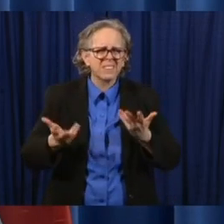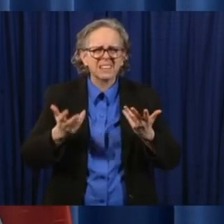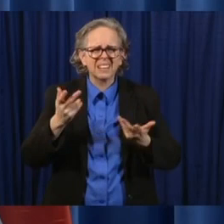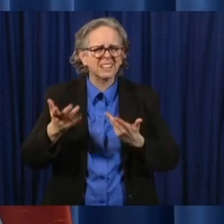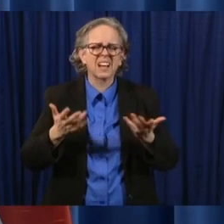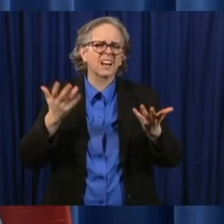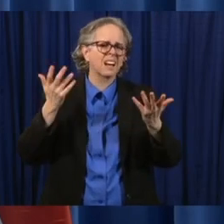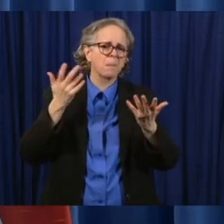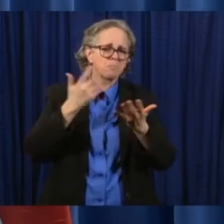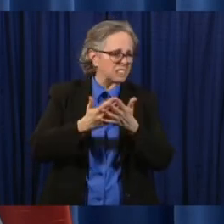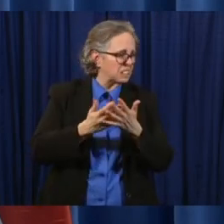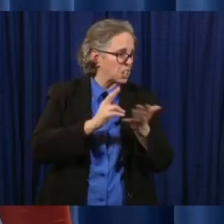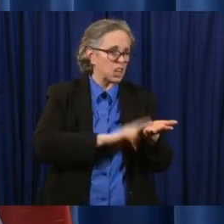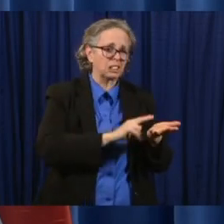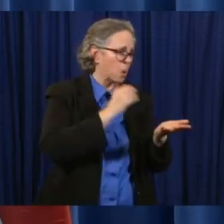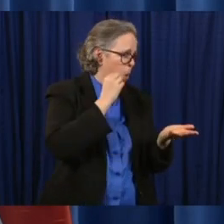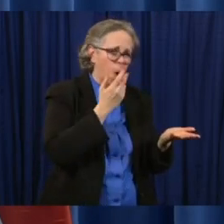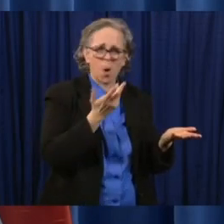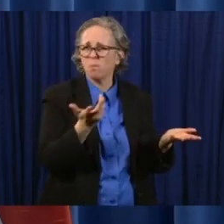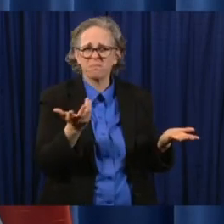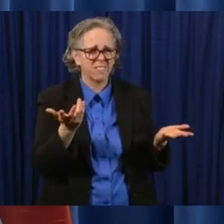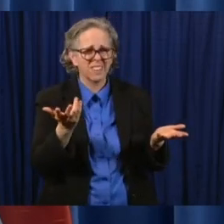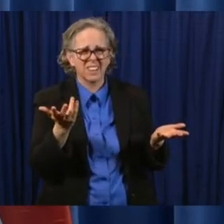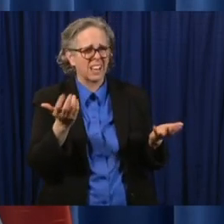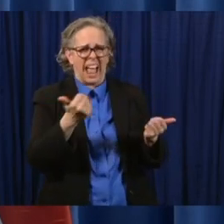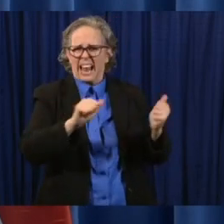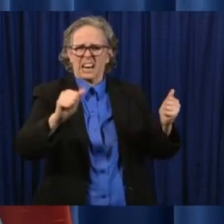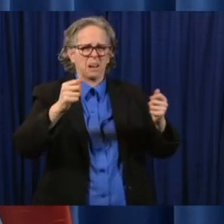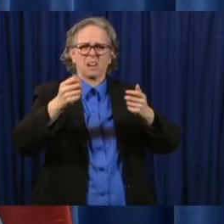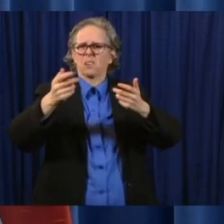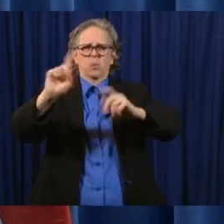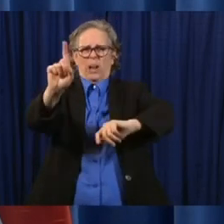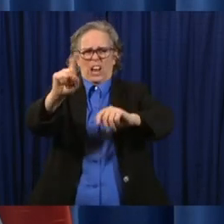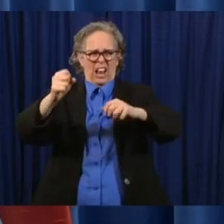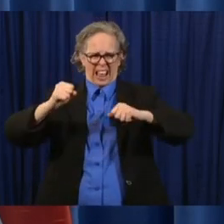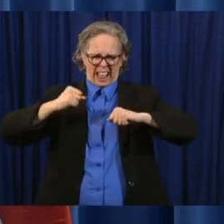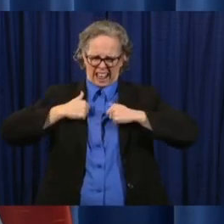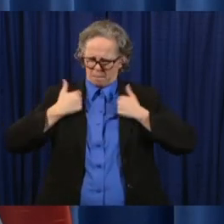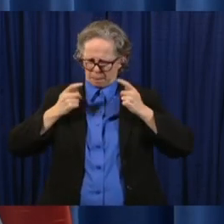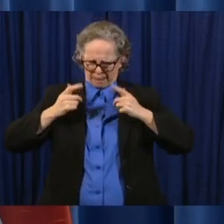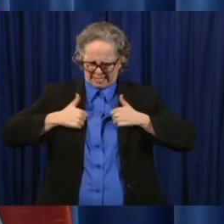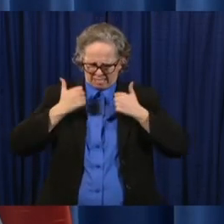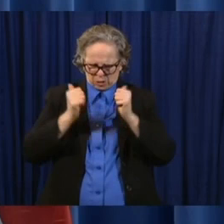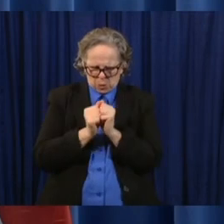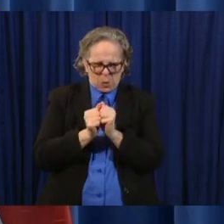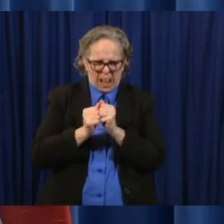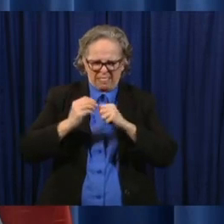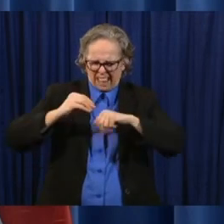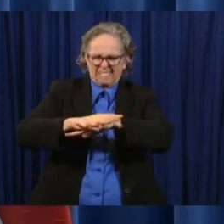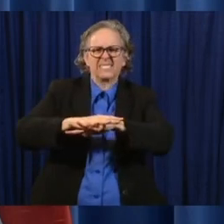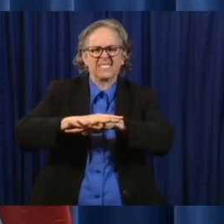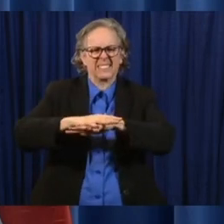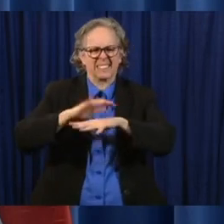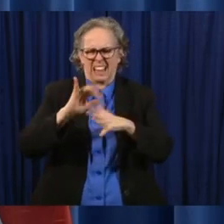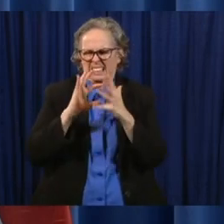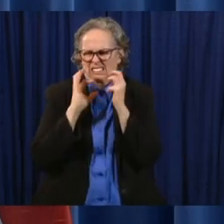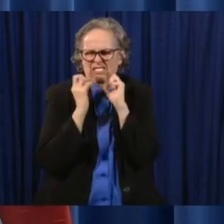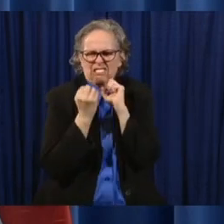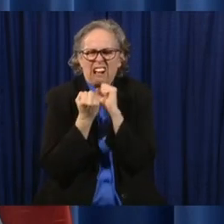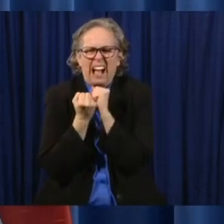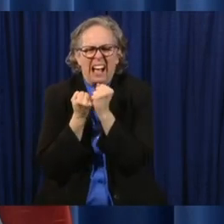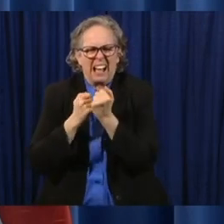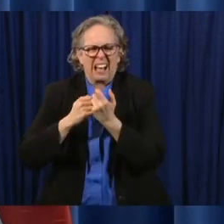nursing homes, any place where we have Ohioans gathered together in close quarters, we are very,